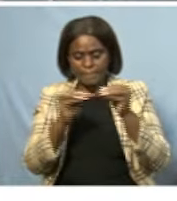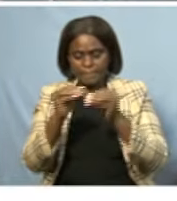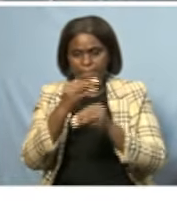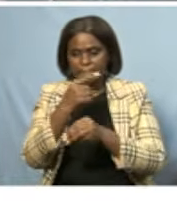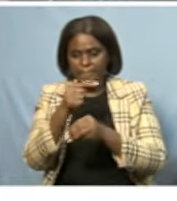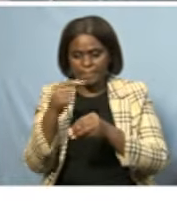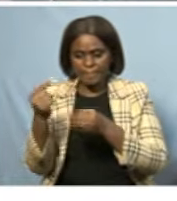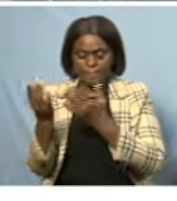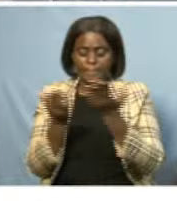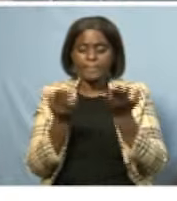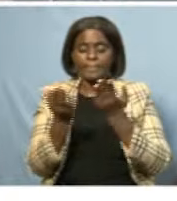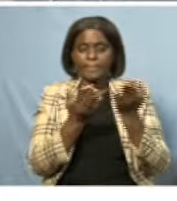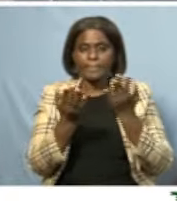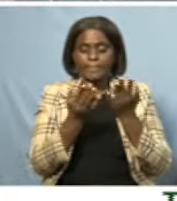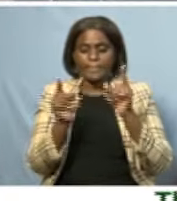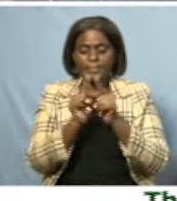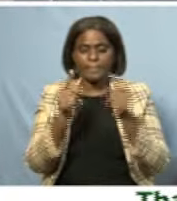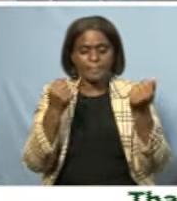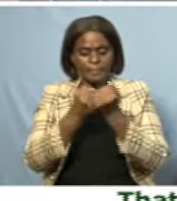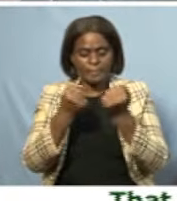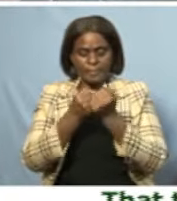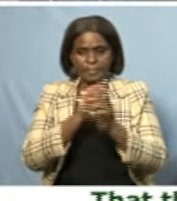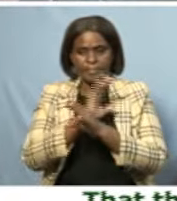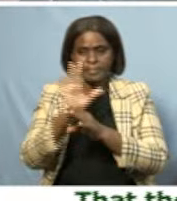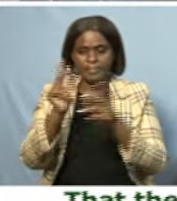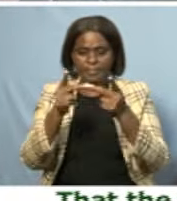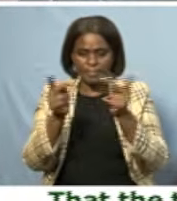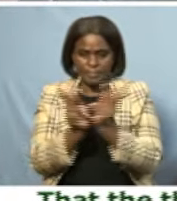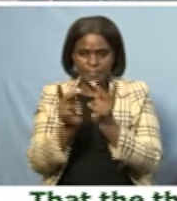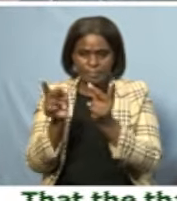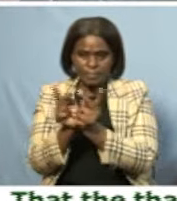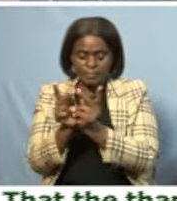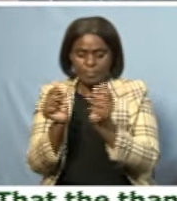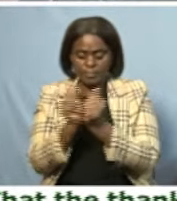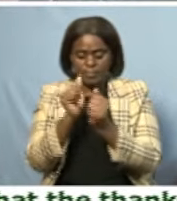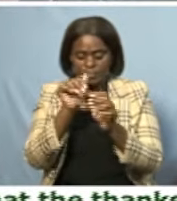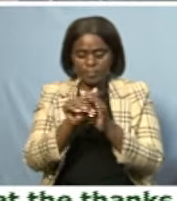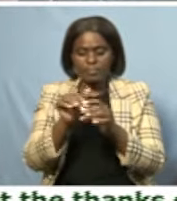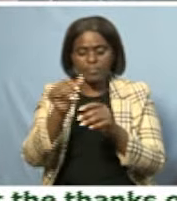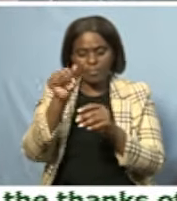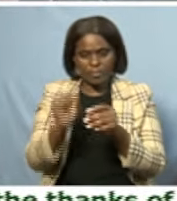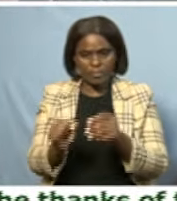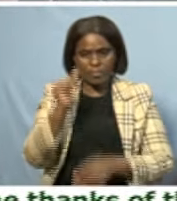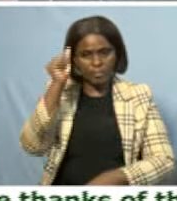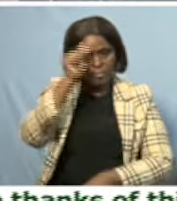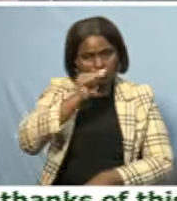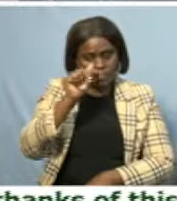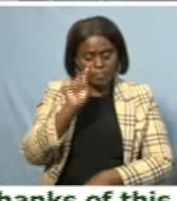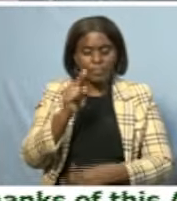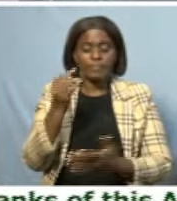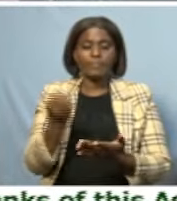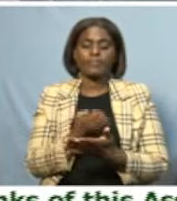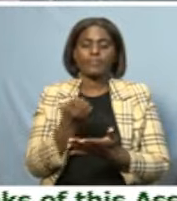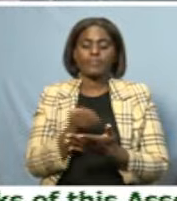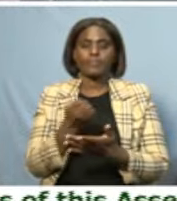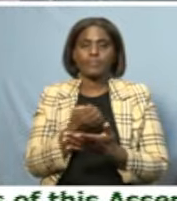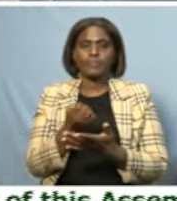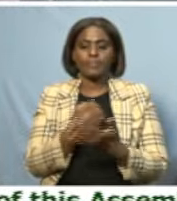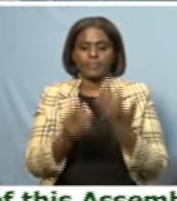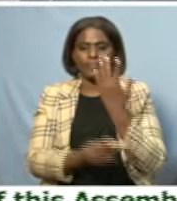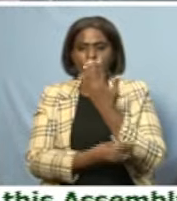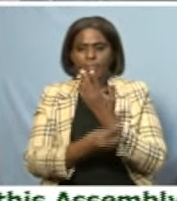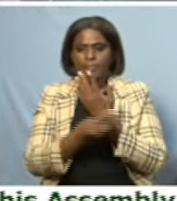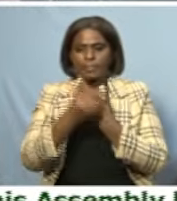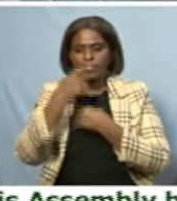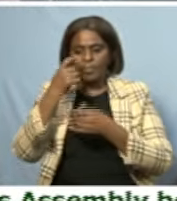goods and services and supporting Zambia's position within the regional economy.